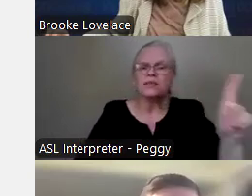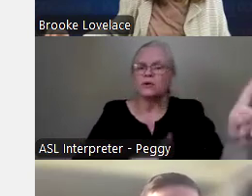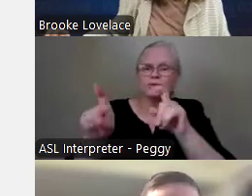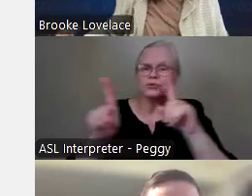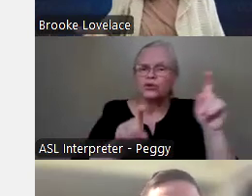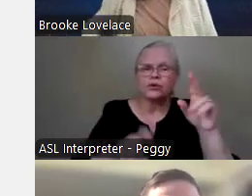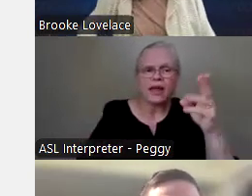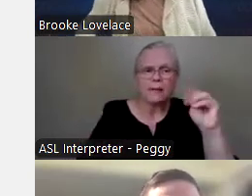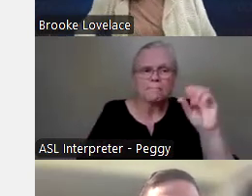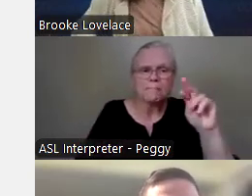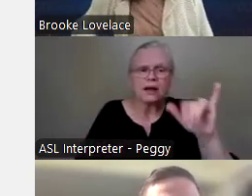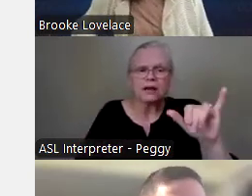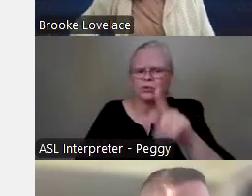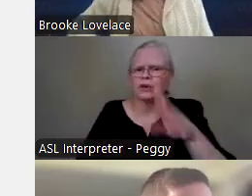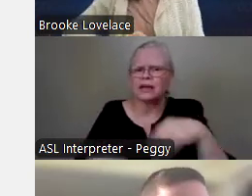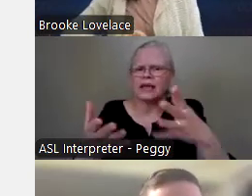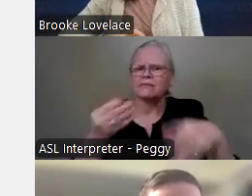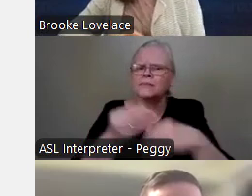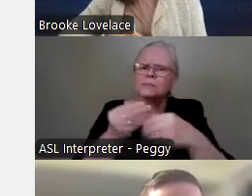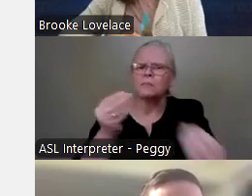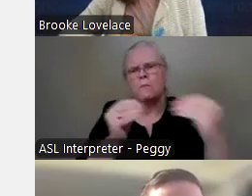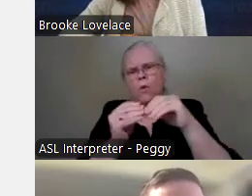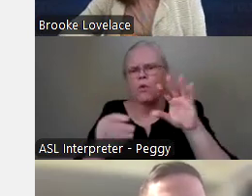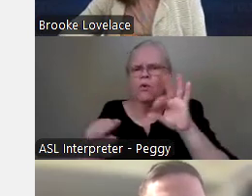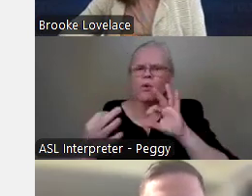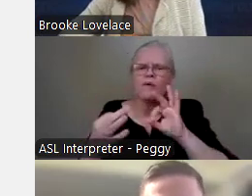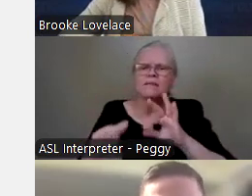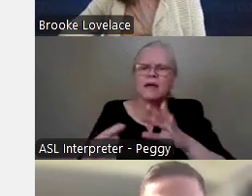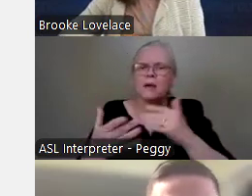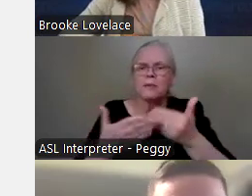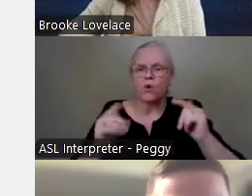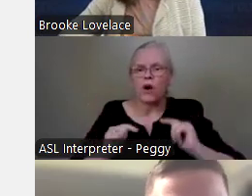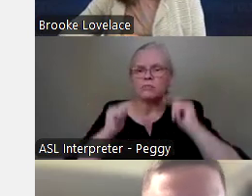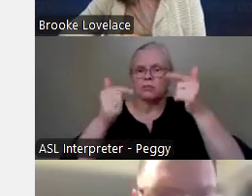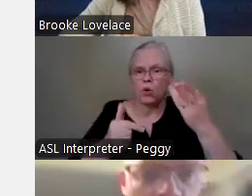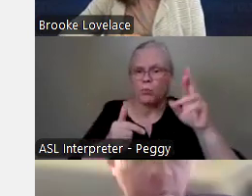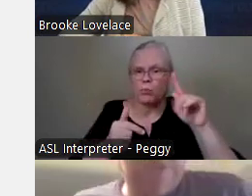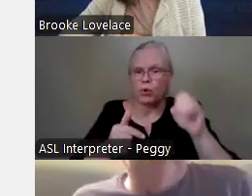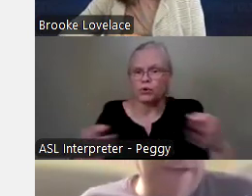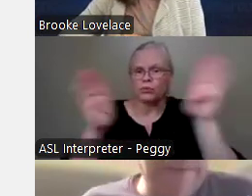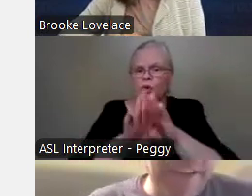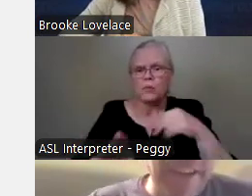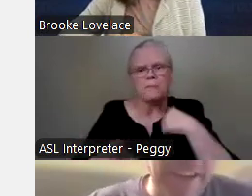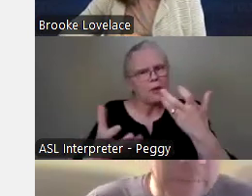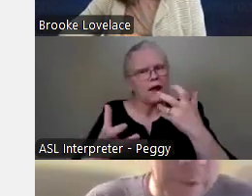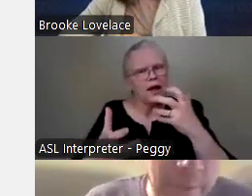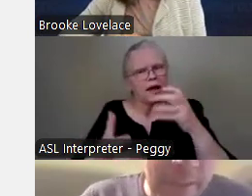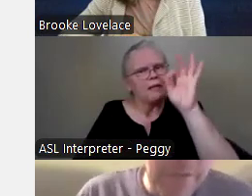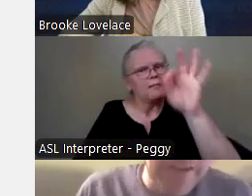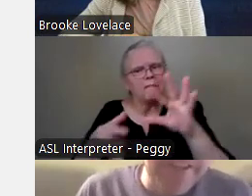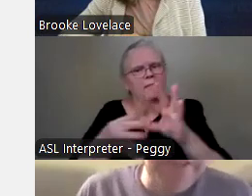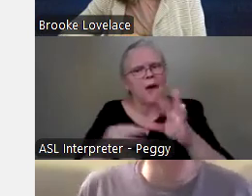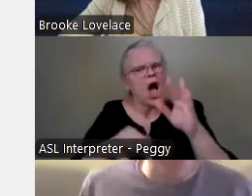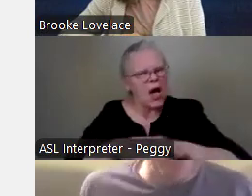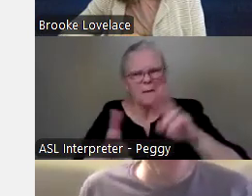provide additional feedback. And then before I turn over Brooke to close us out, I was just going to make one quick plug. I'm actually on purpose,